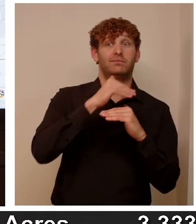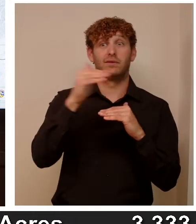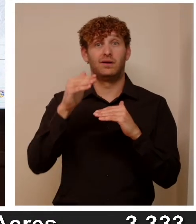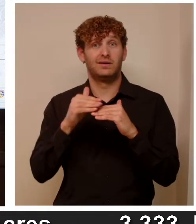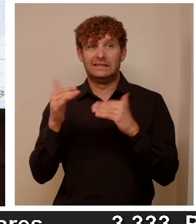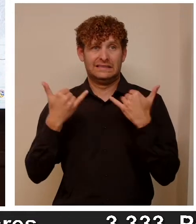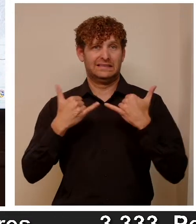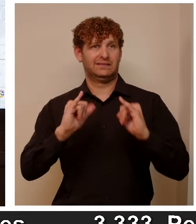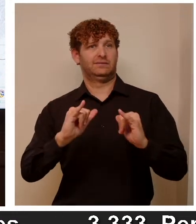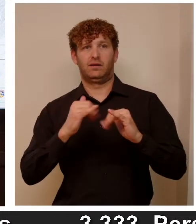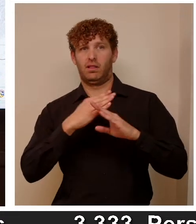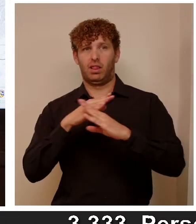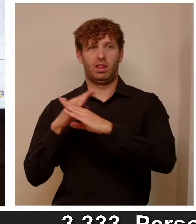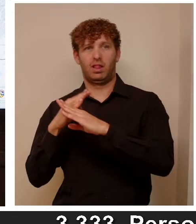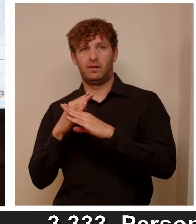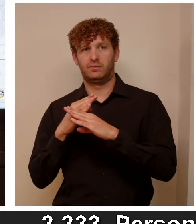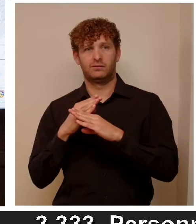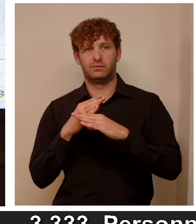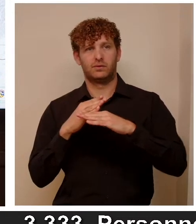ordered.